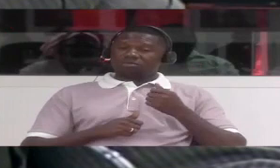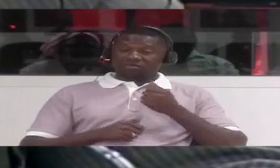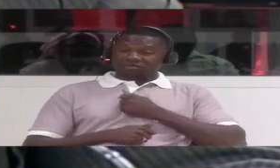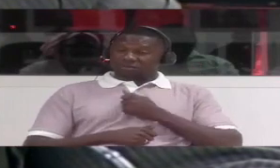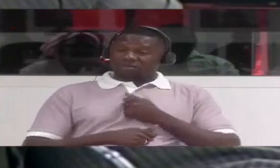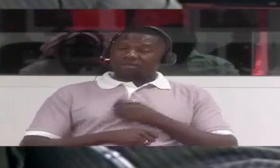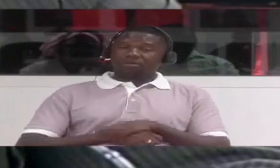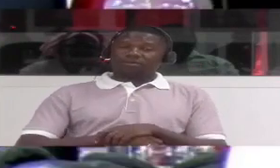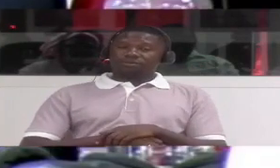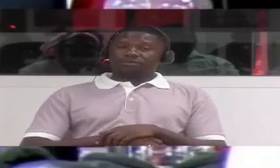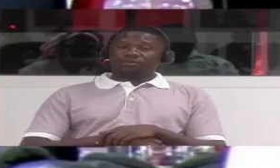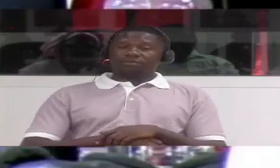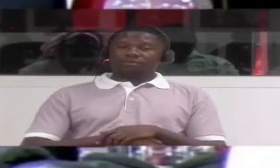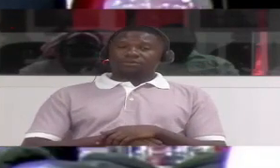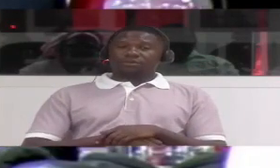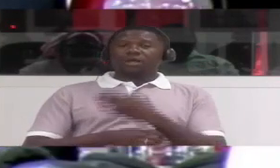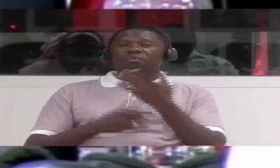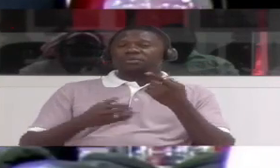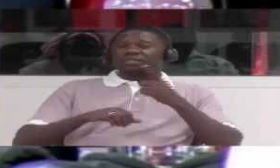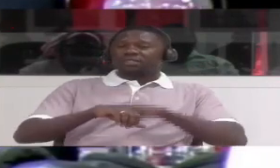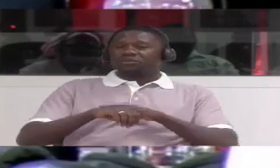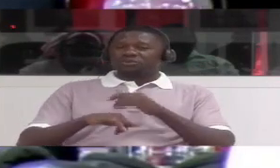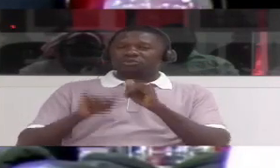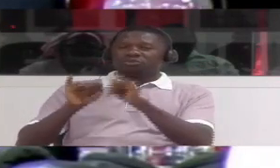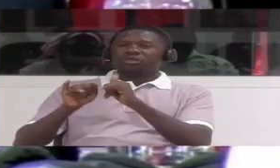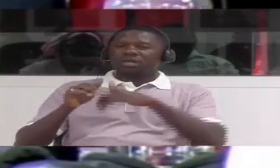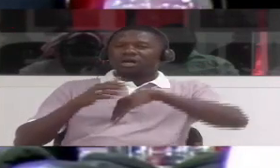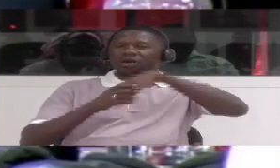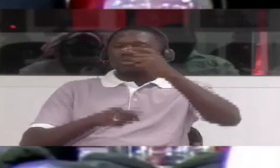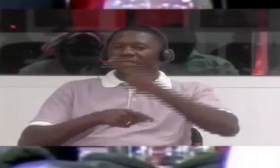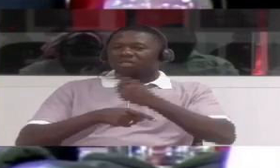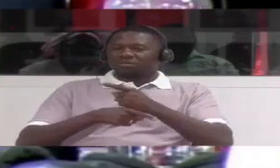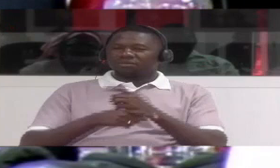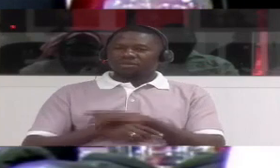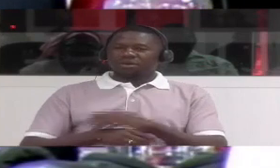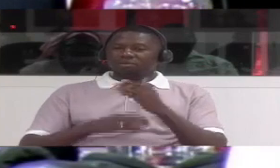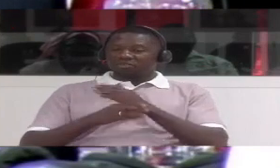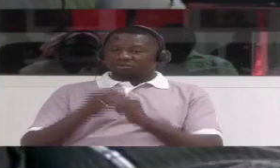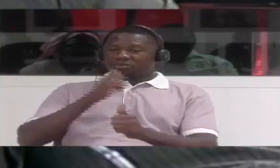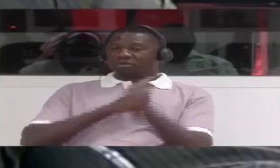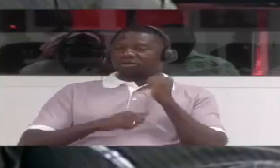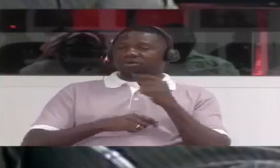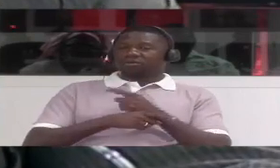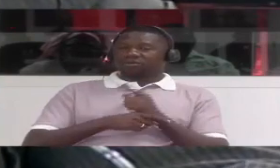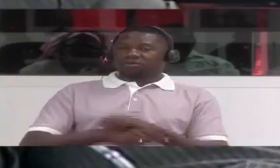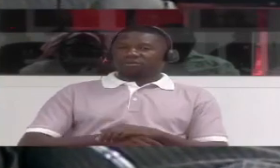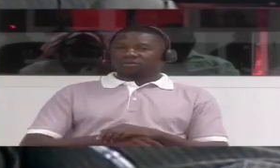And how much time did you spend essentially in exile before returning to the country? It must have been well over 5 years, because like I said, the